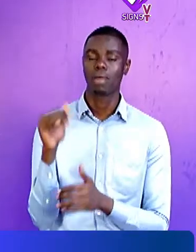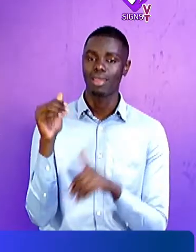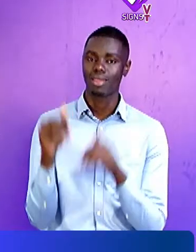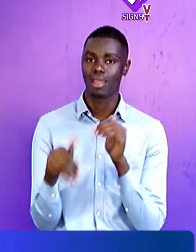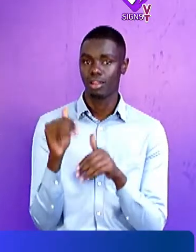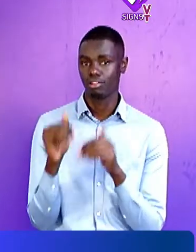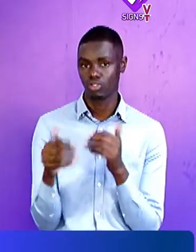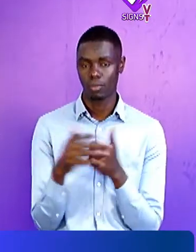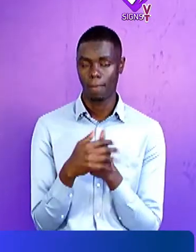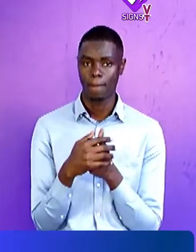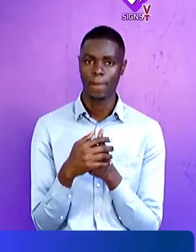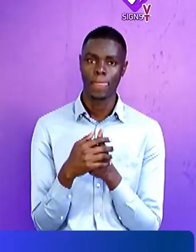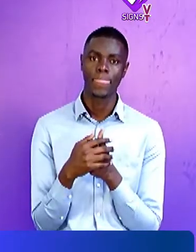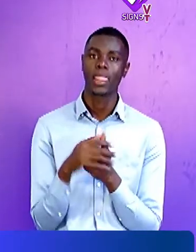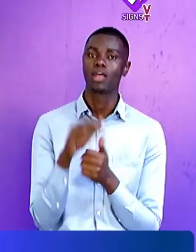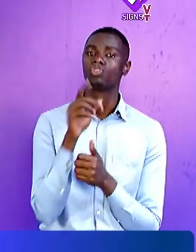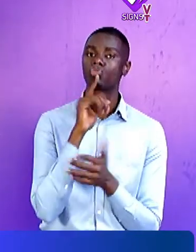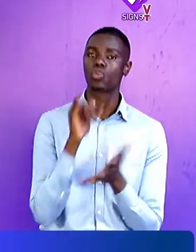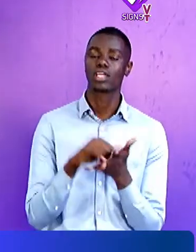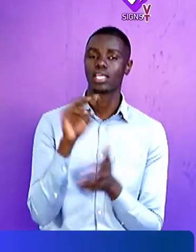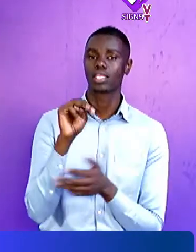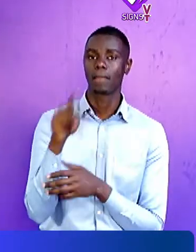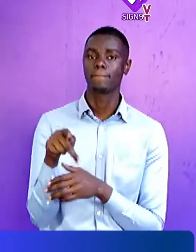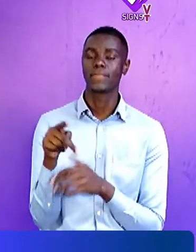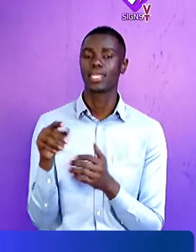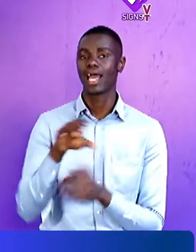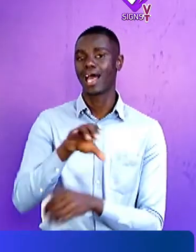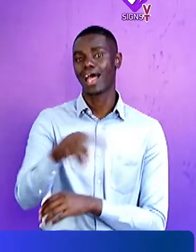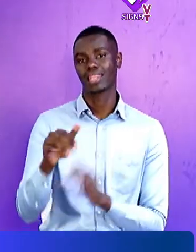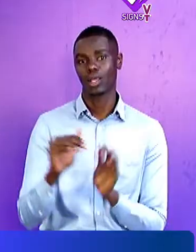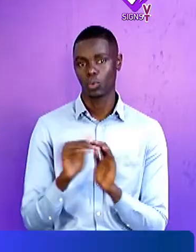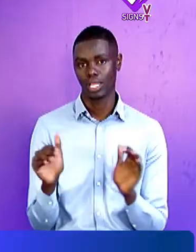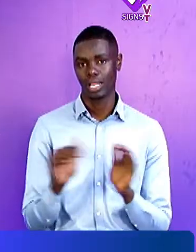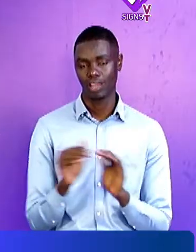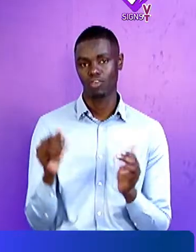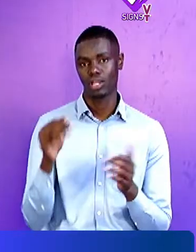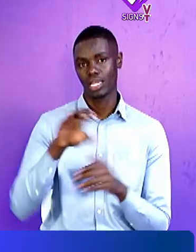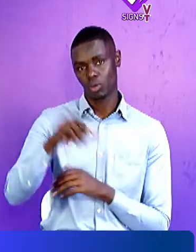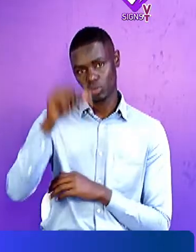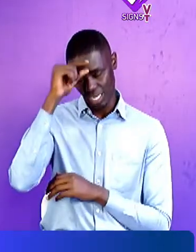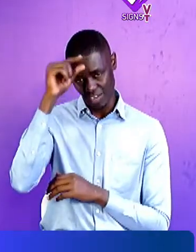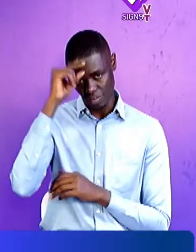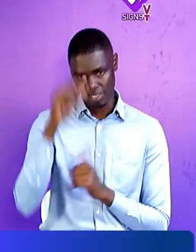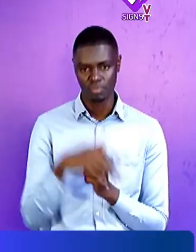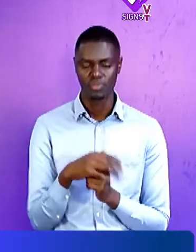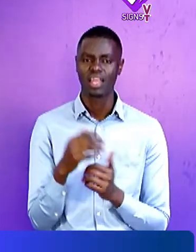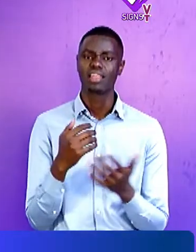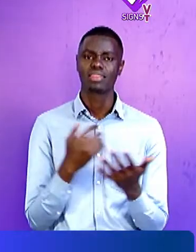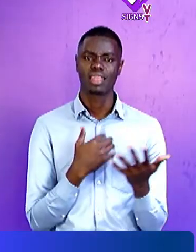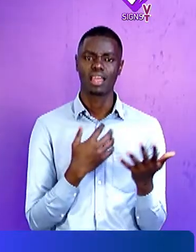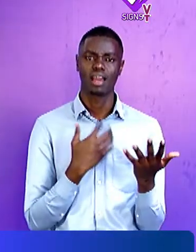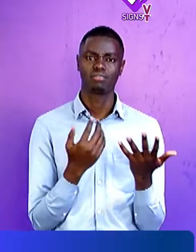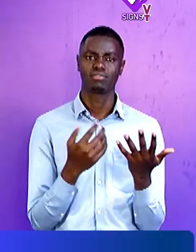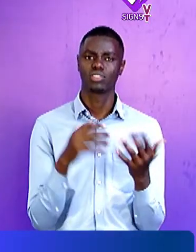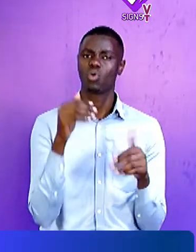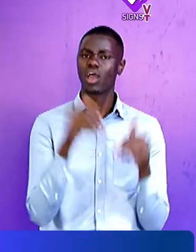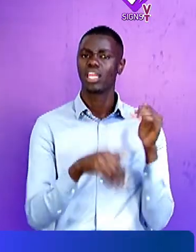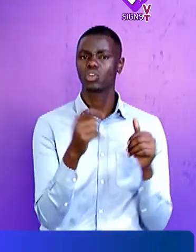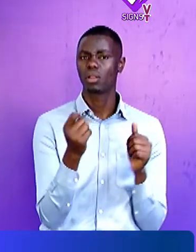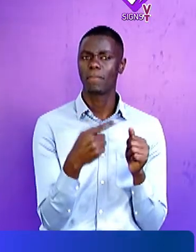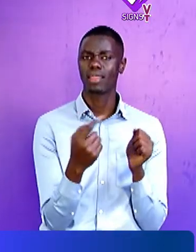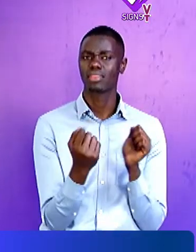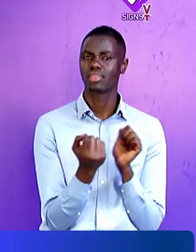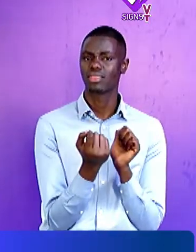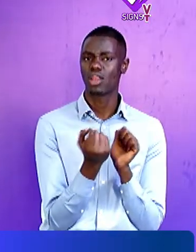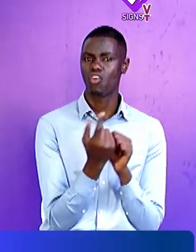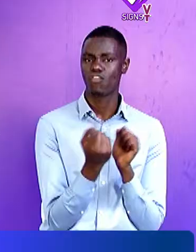the MP level, but also in the county government. If I'm not wrong, they have scheduled for the elections around November 24th,